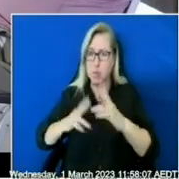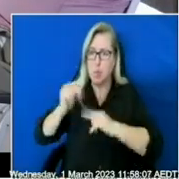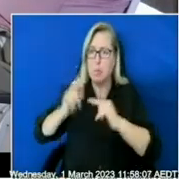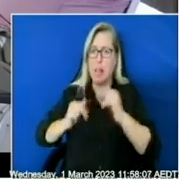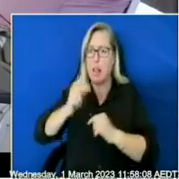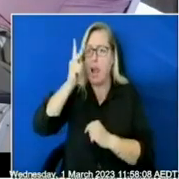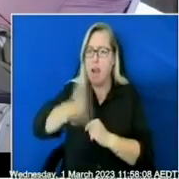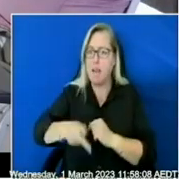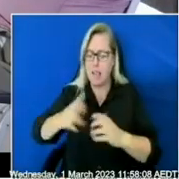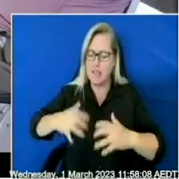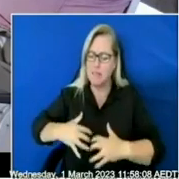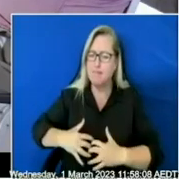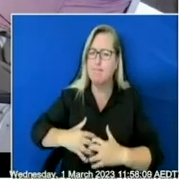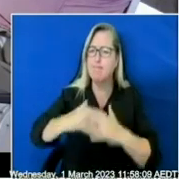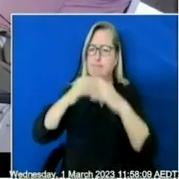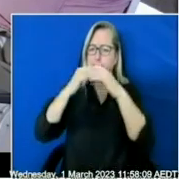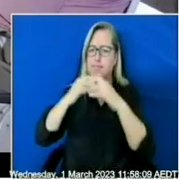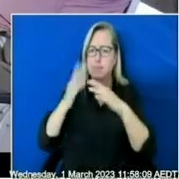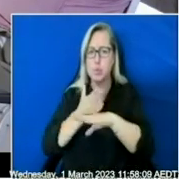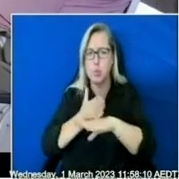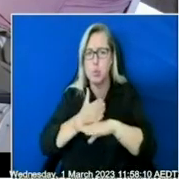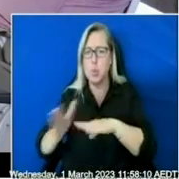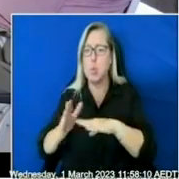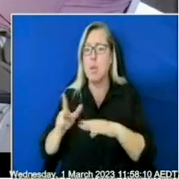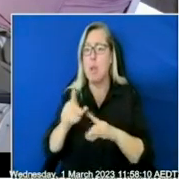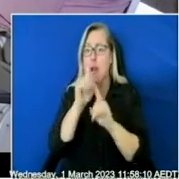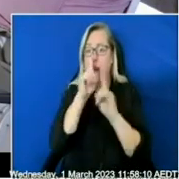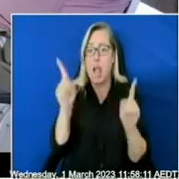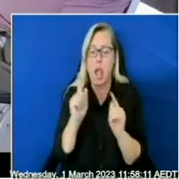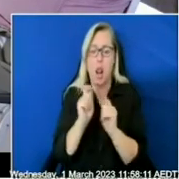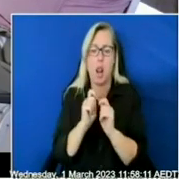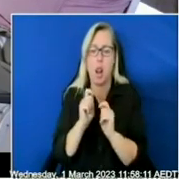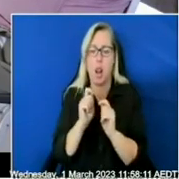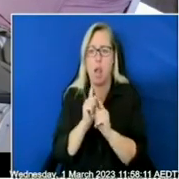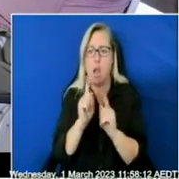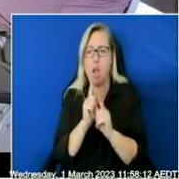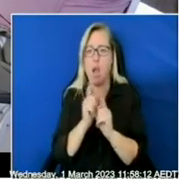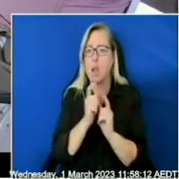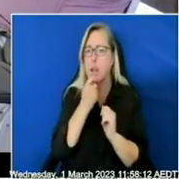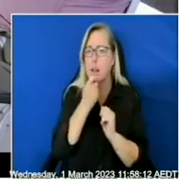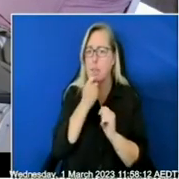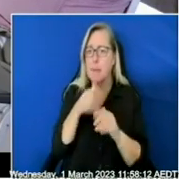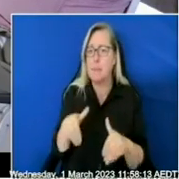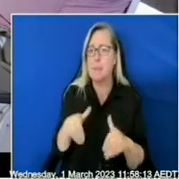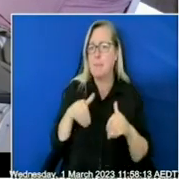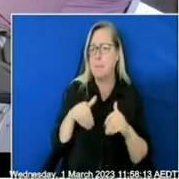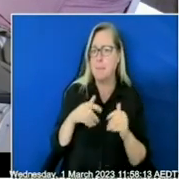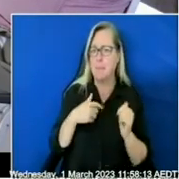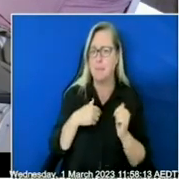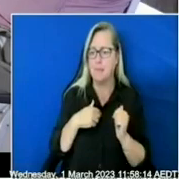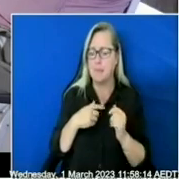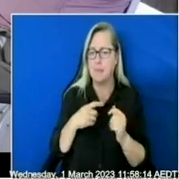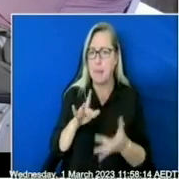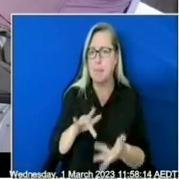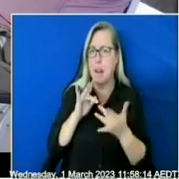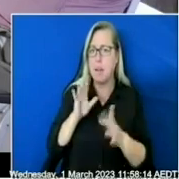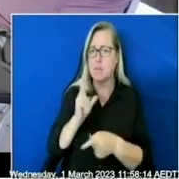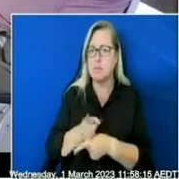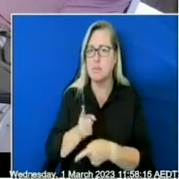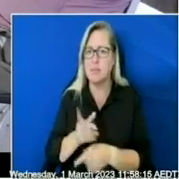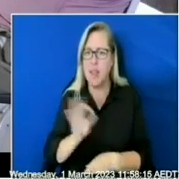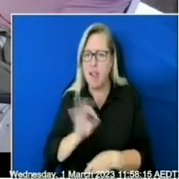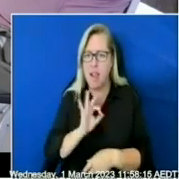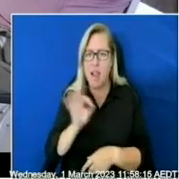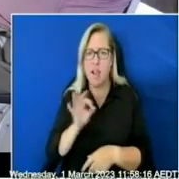I really want you to think about, you know, what does that's a really good question. What would justice look like,